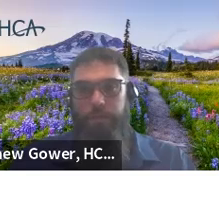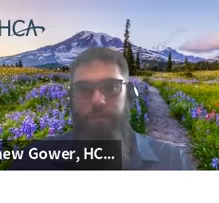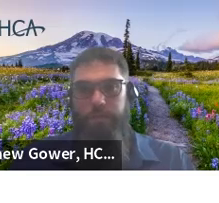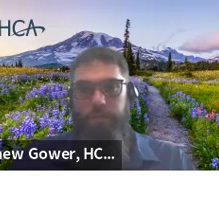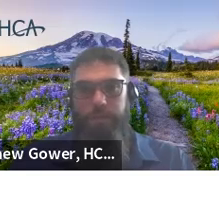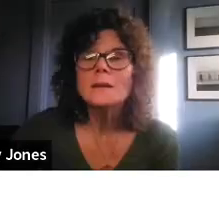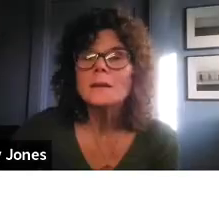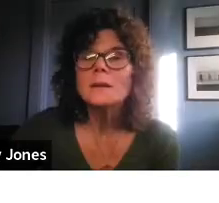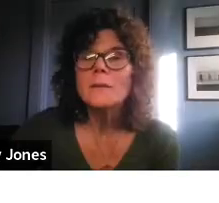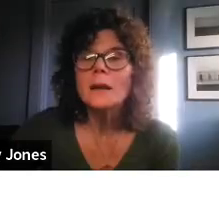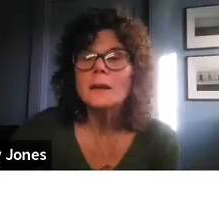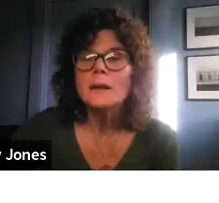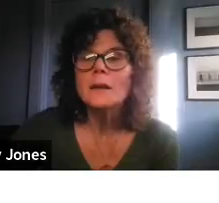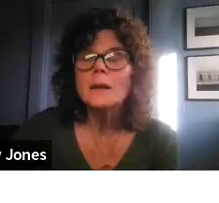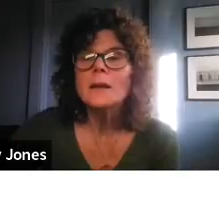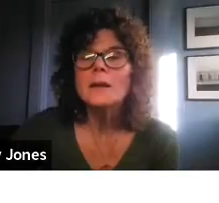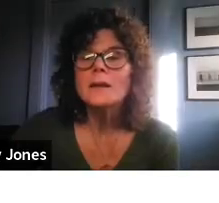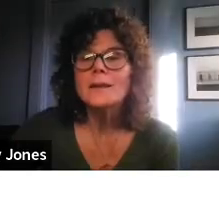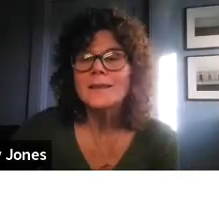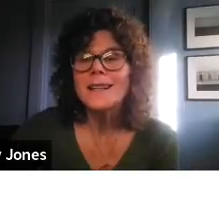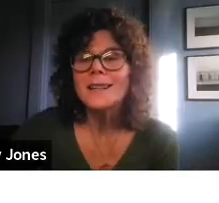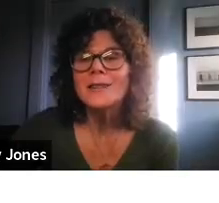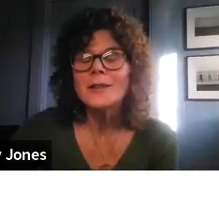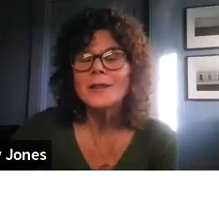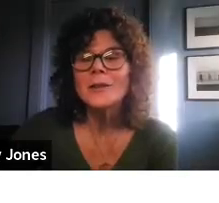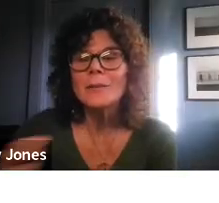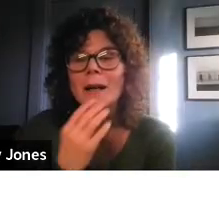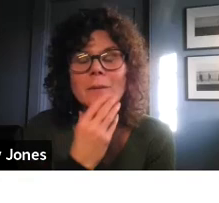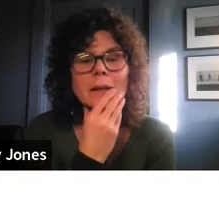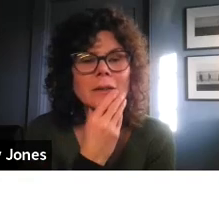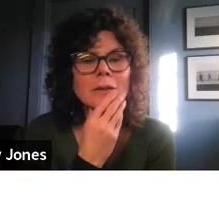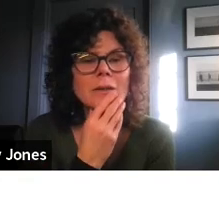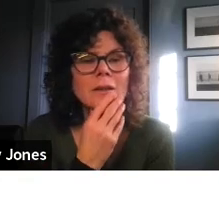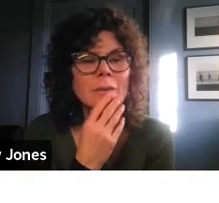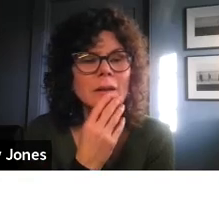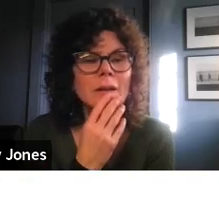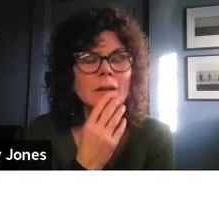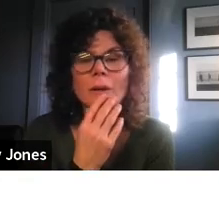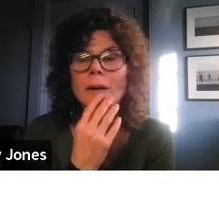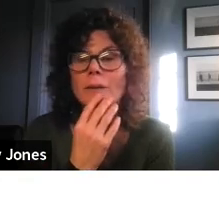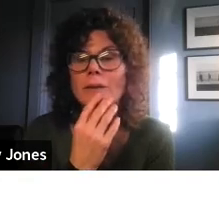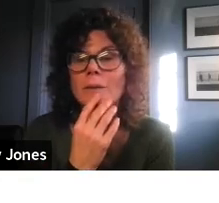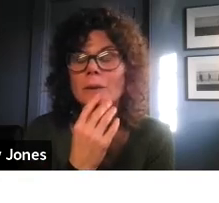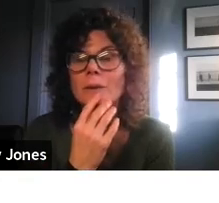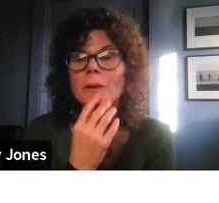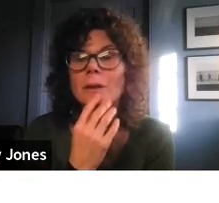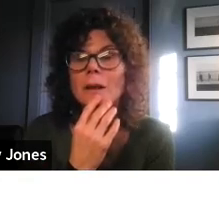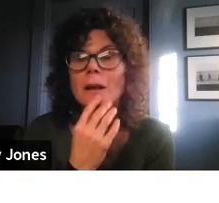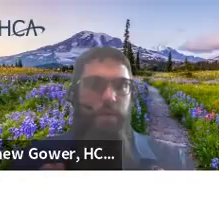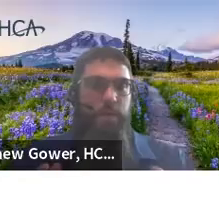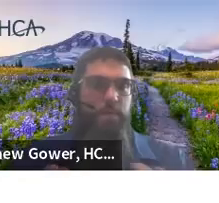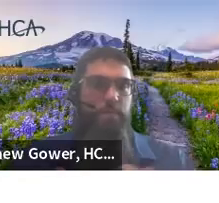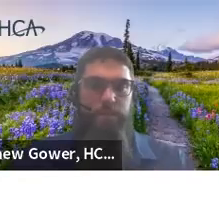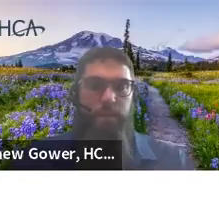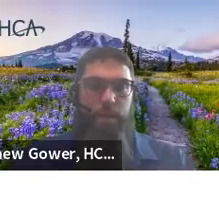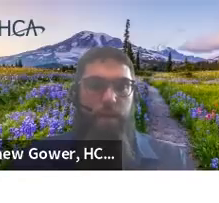share the next slide. Actually, Matt, sorry, go ahead. Yeah, could you go back, Matt, and just explain the gray versus the blue? Oh,